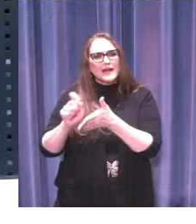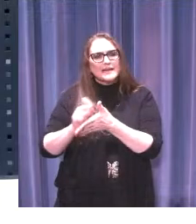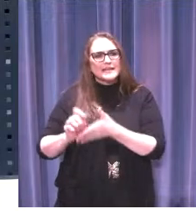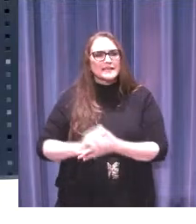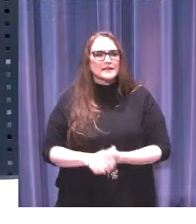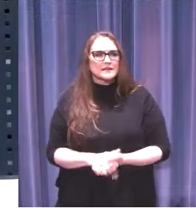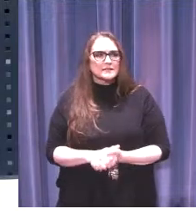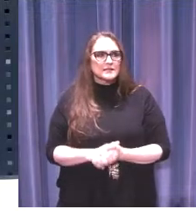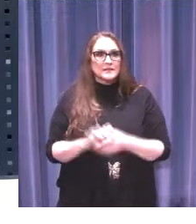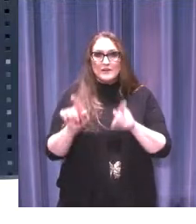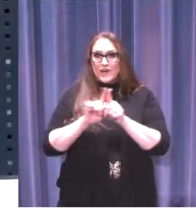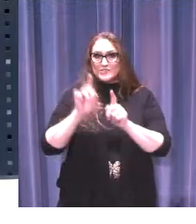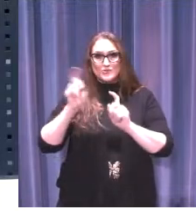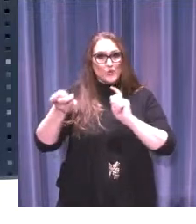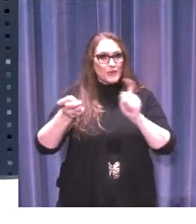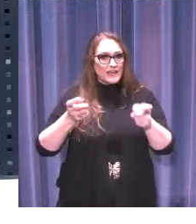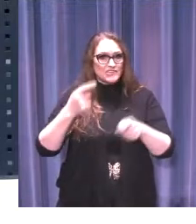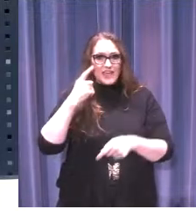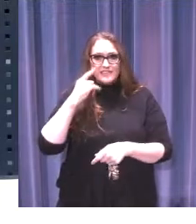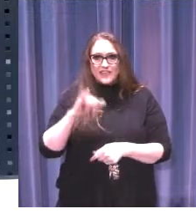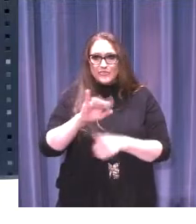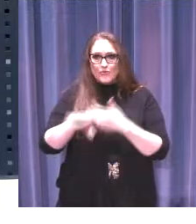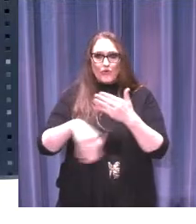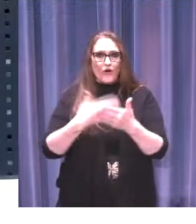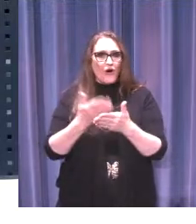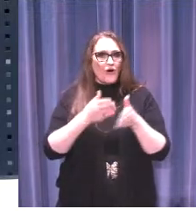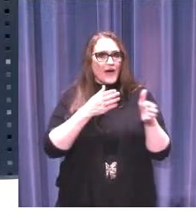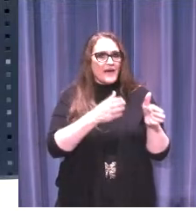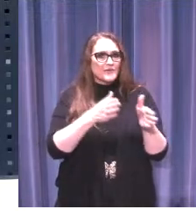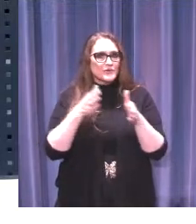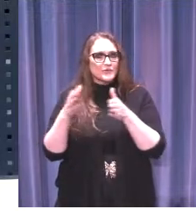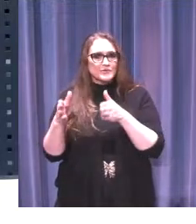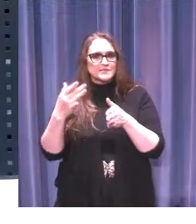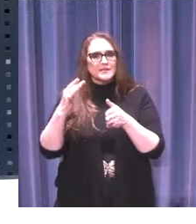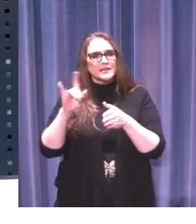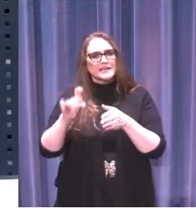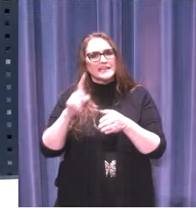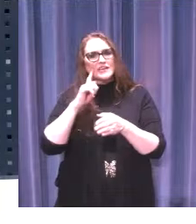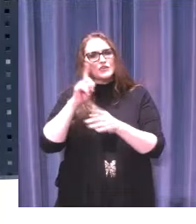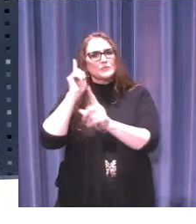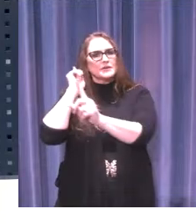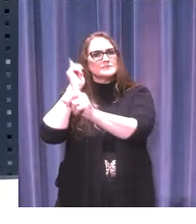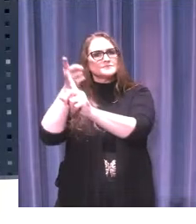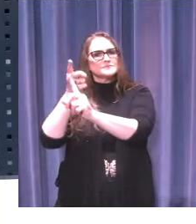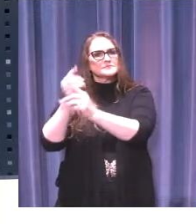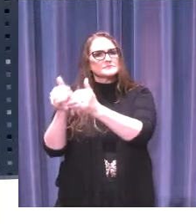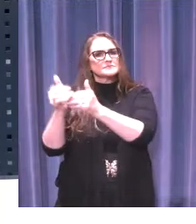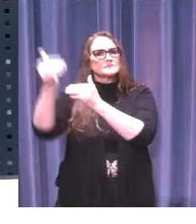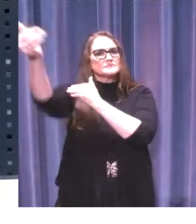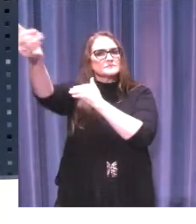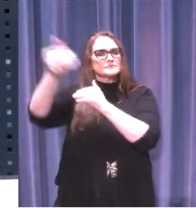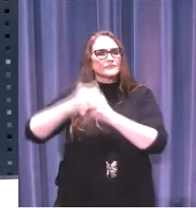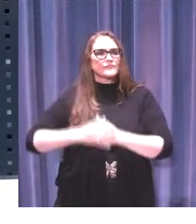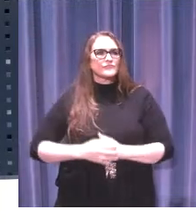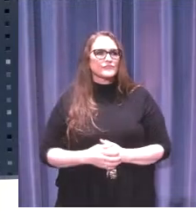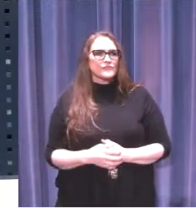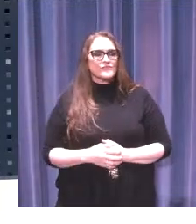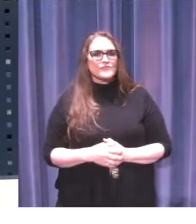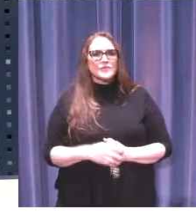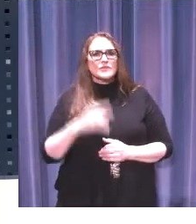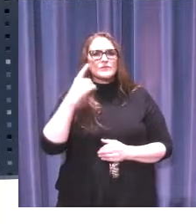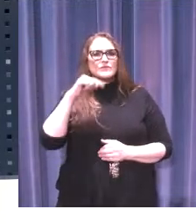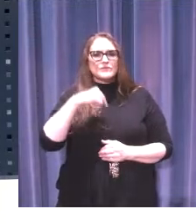and also donations, I think are all avenues that will need to be pursued going forward. So for